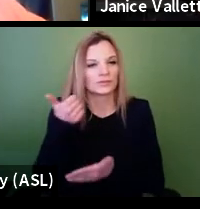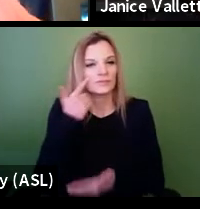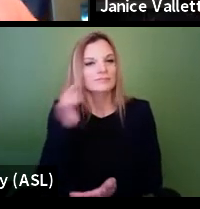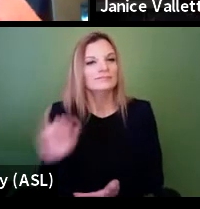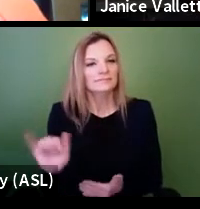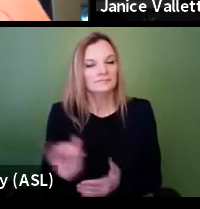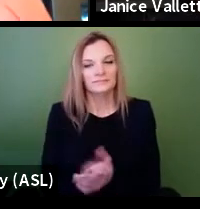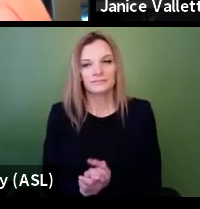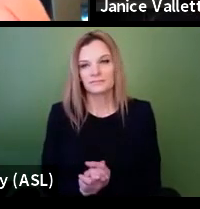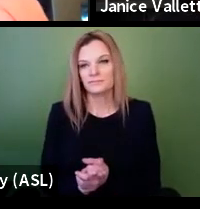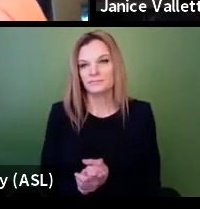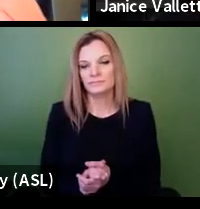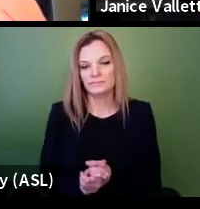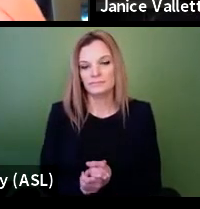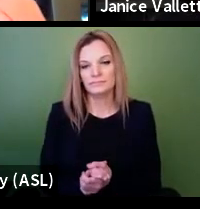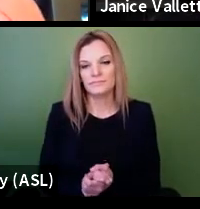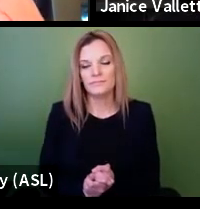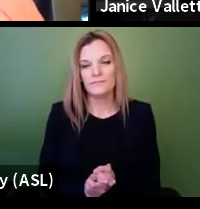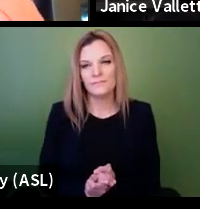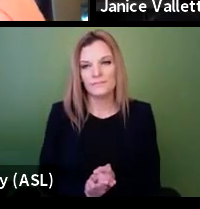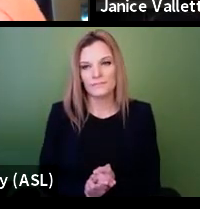It's also interesting to me,